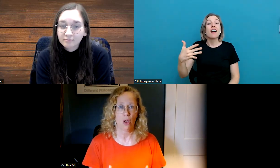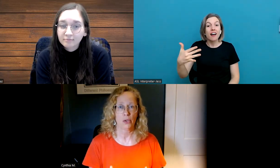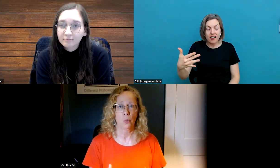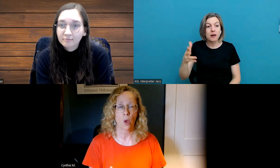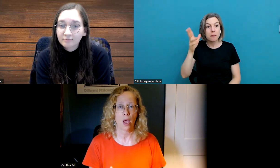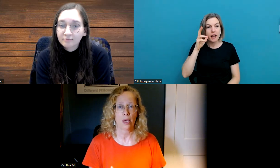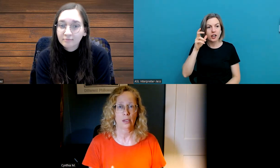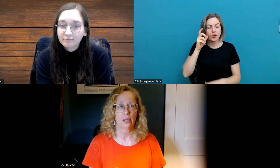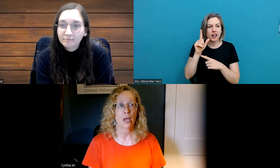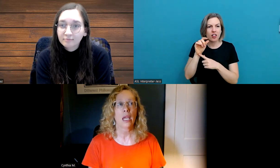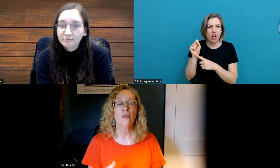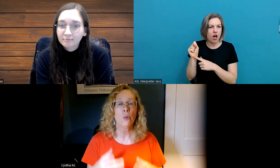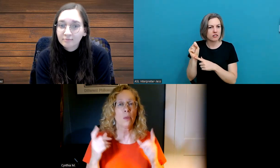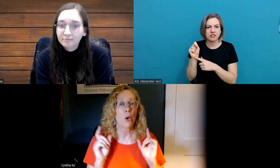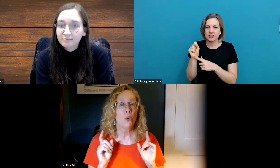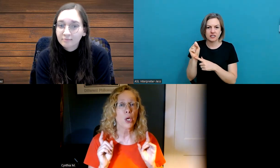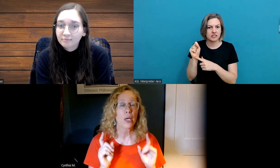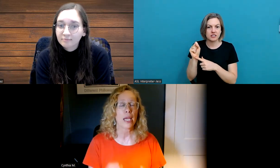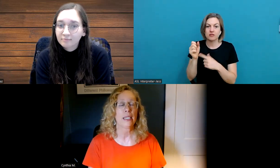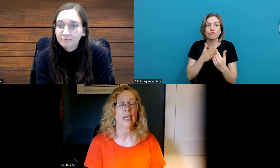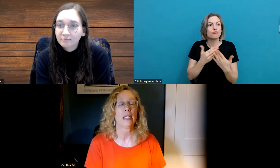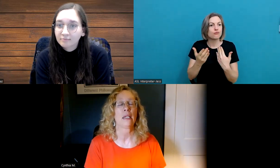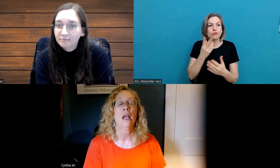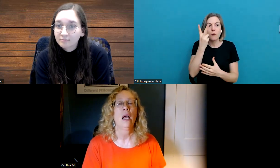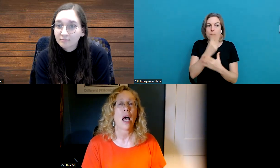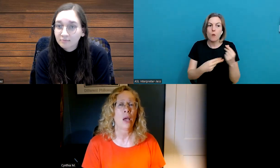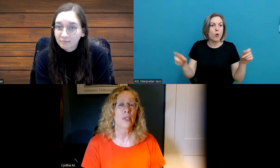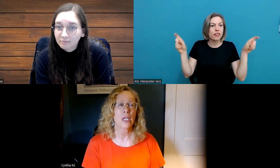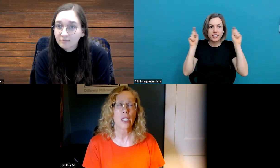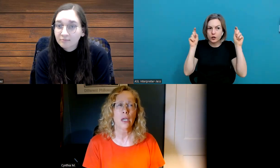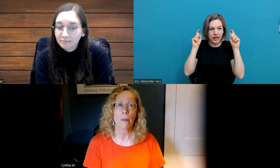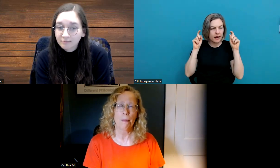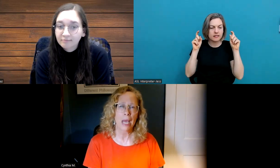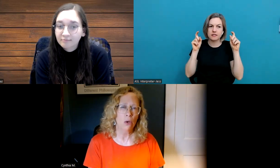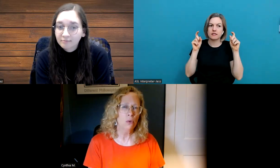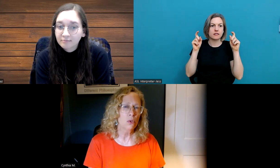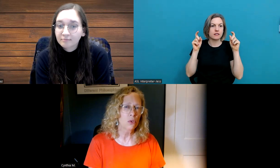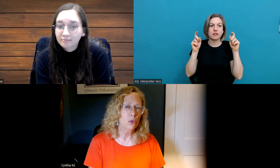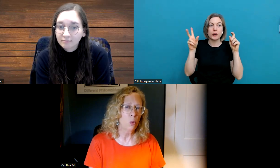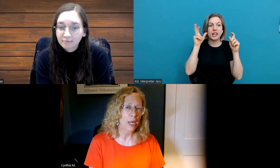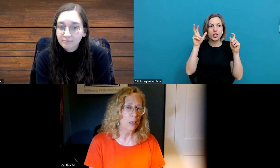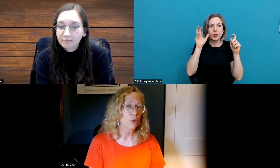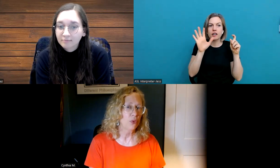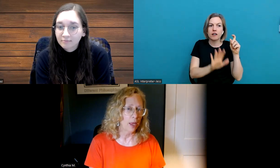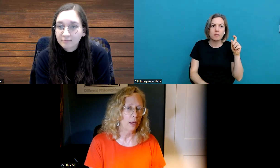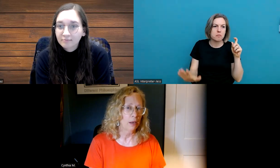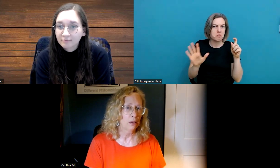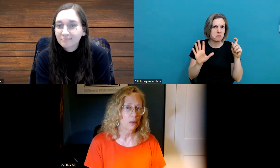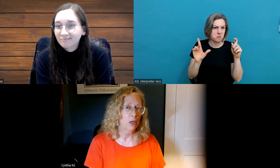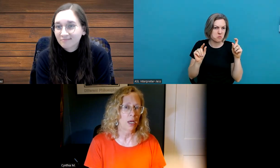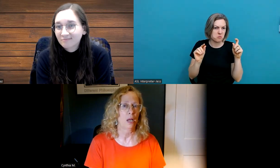hearing loss was, even with both hearing aids in, I was hearing about